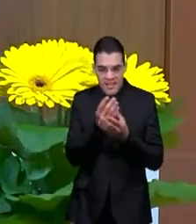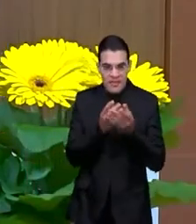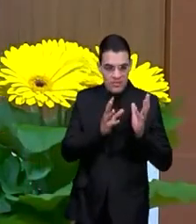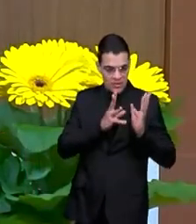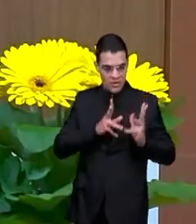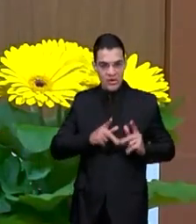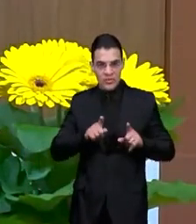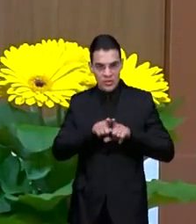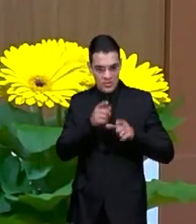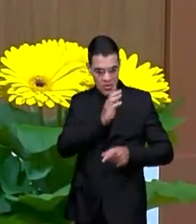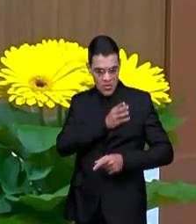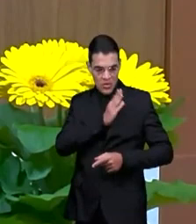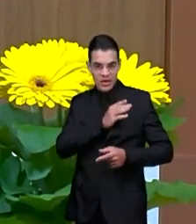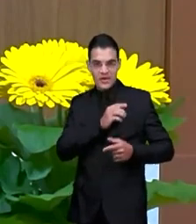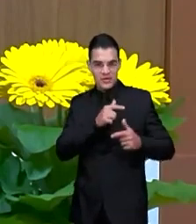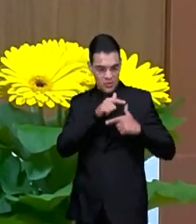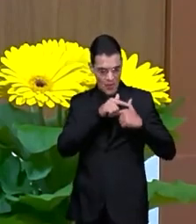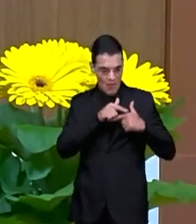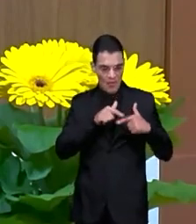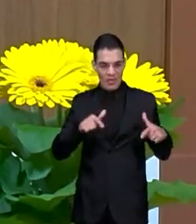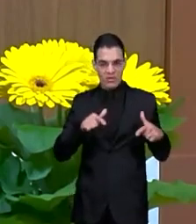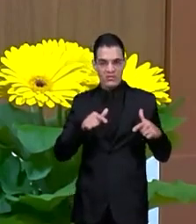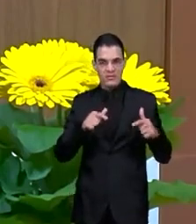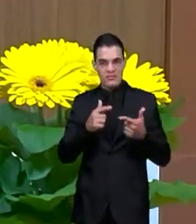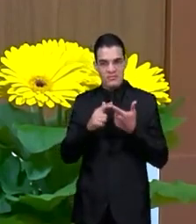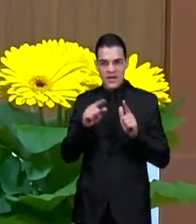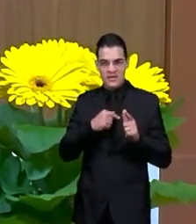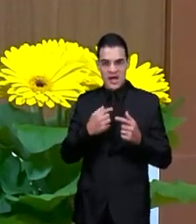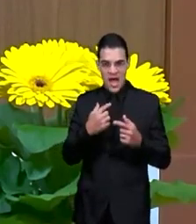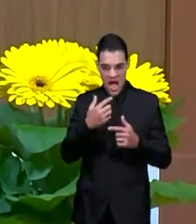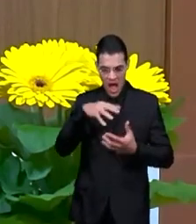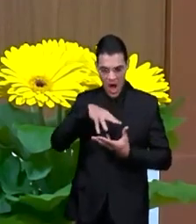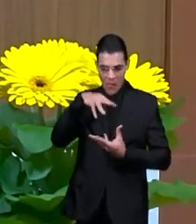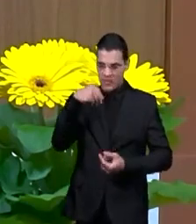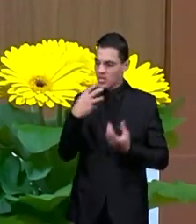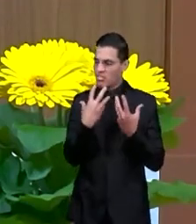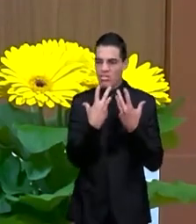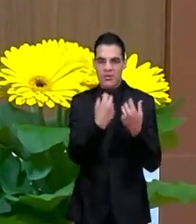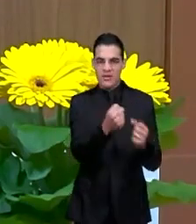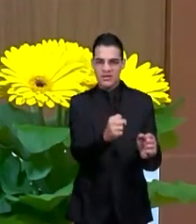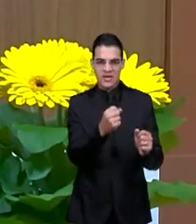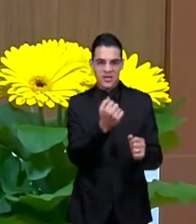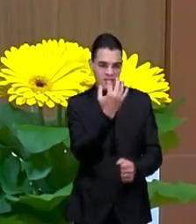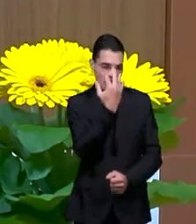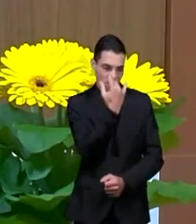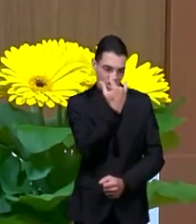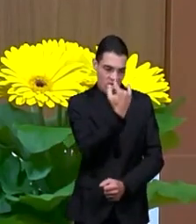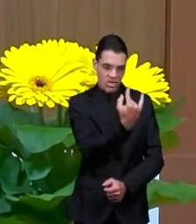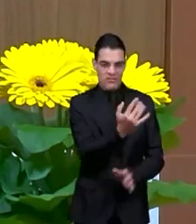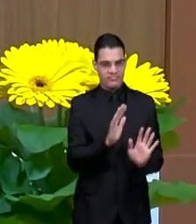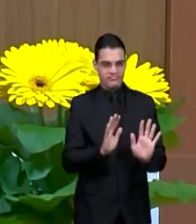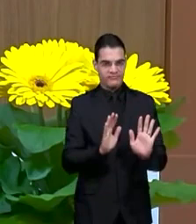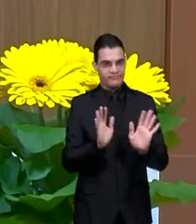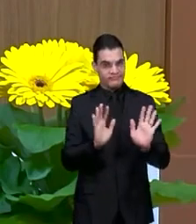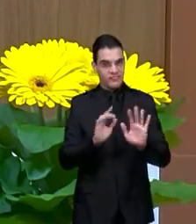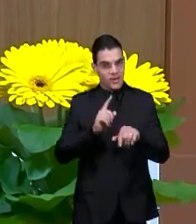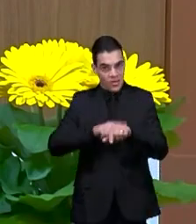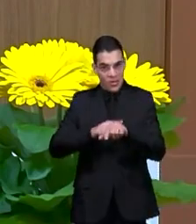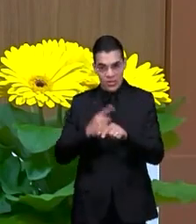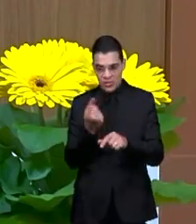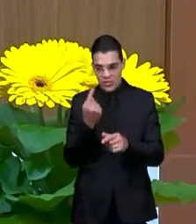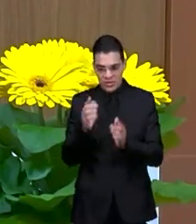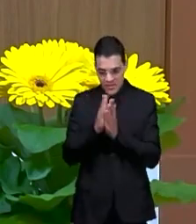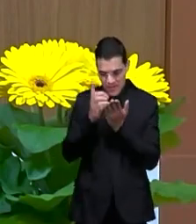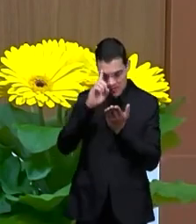has not lifted his soul to an idol nor sworn deceitfully. So when we open the book of Revelation, and I would like